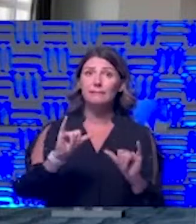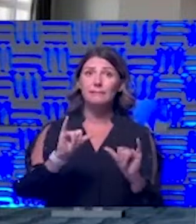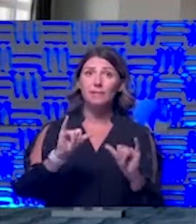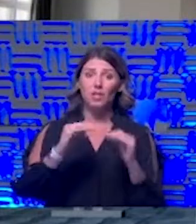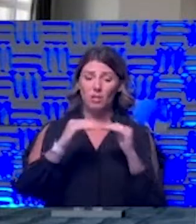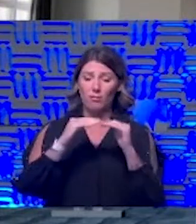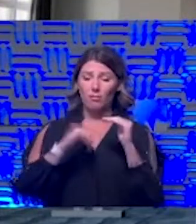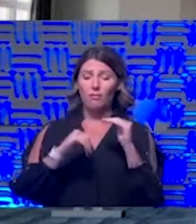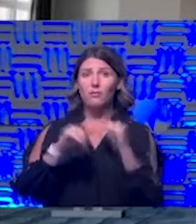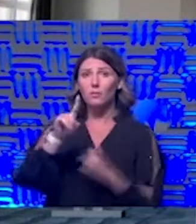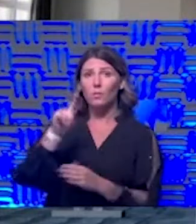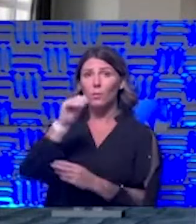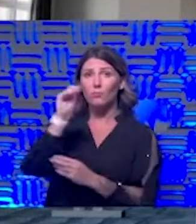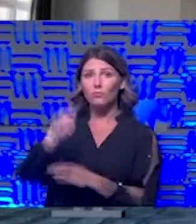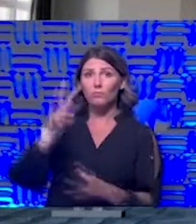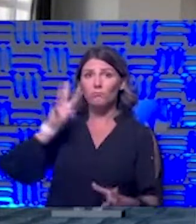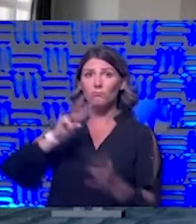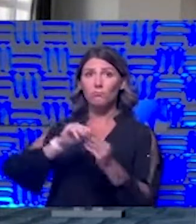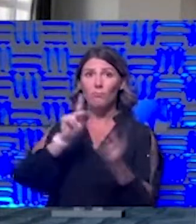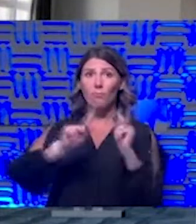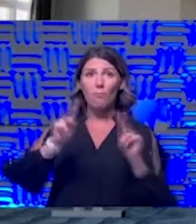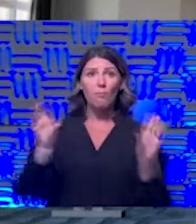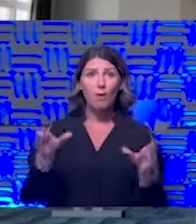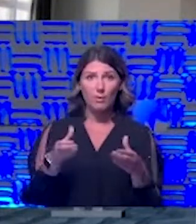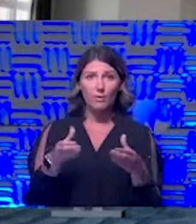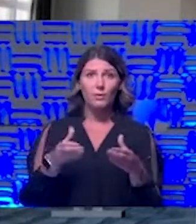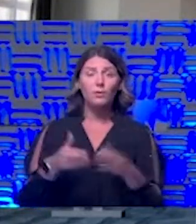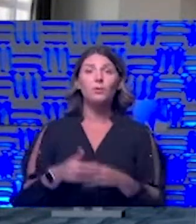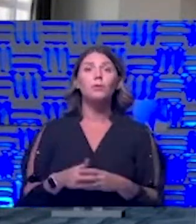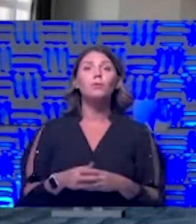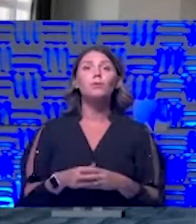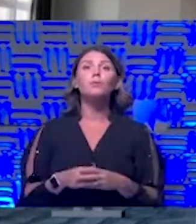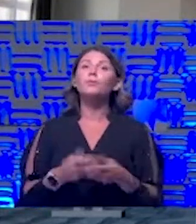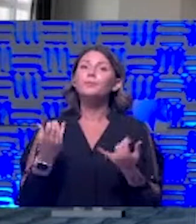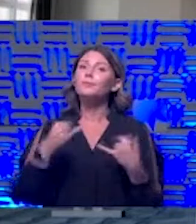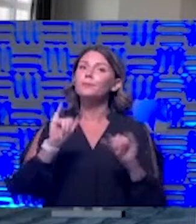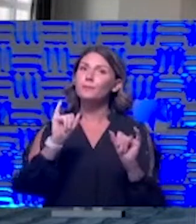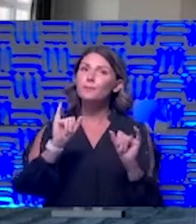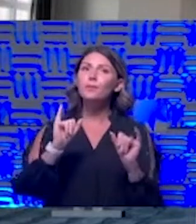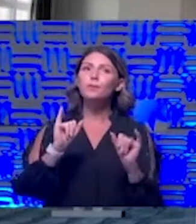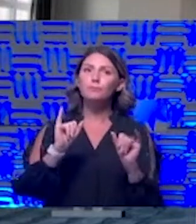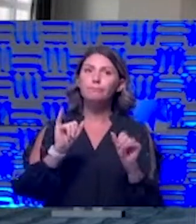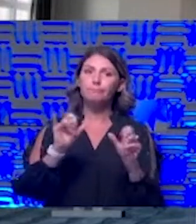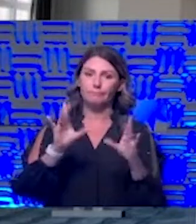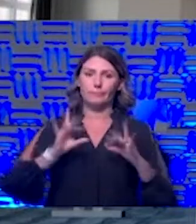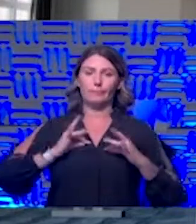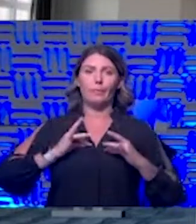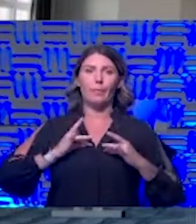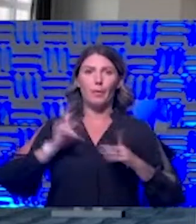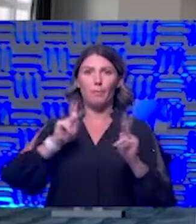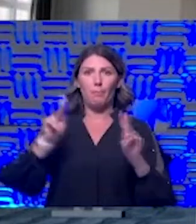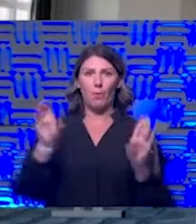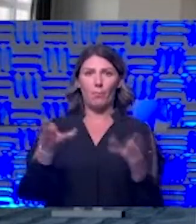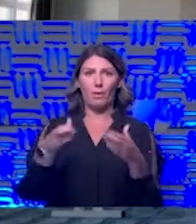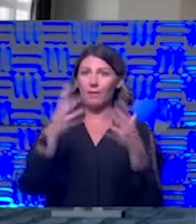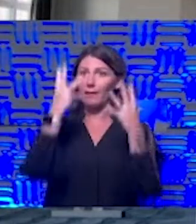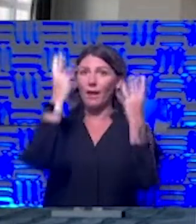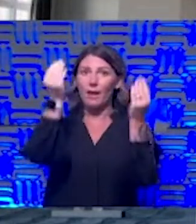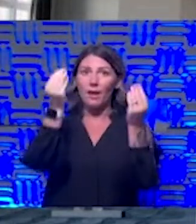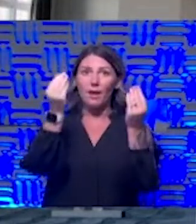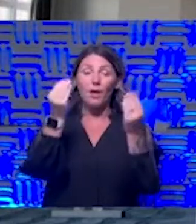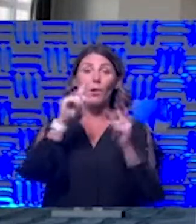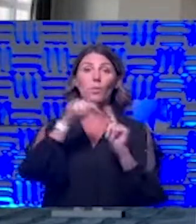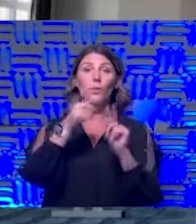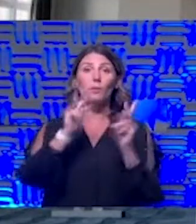than 1% of the total population. So you still have quite a bit of a susceptible population out there. And as people get to move and